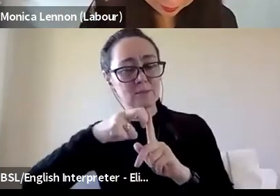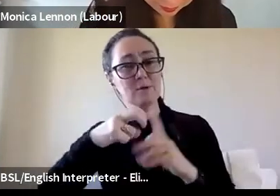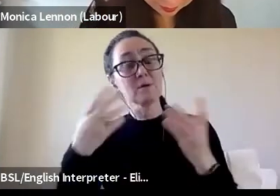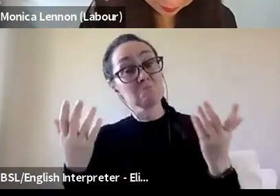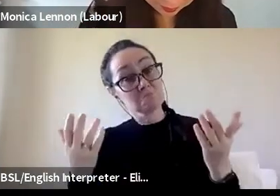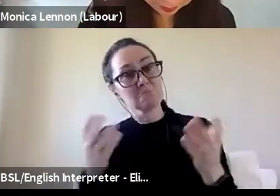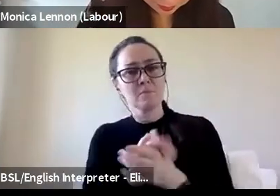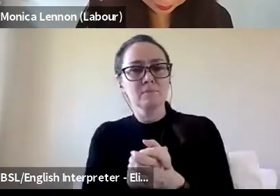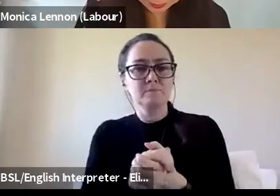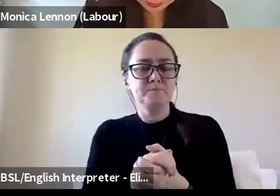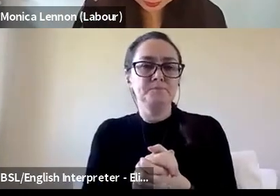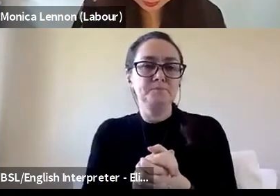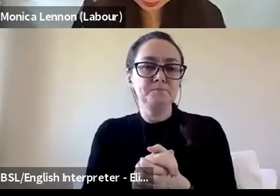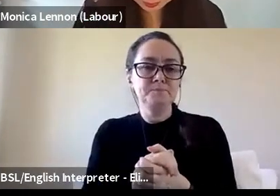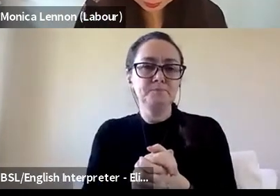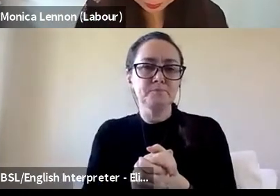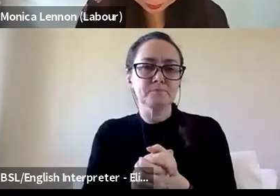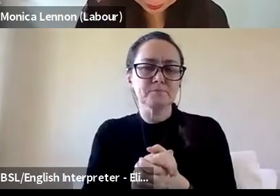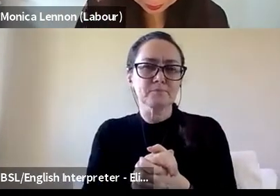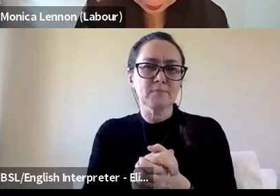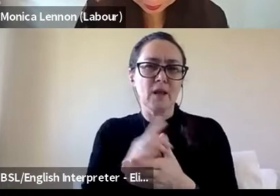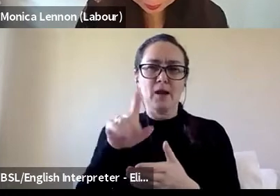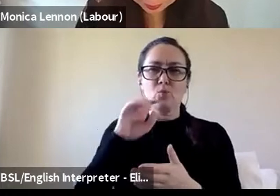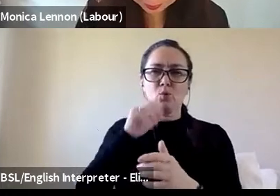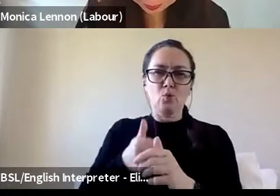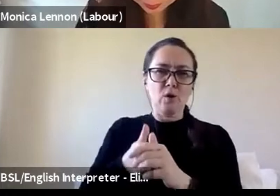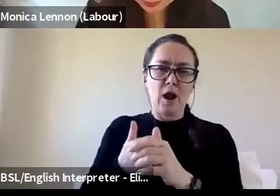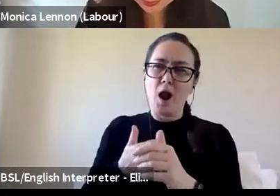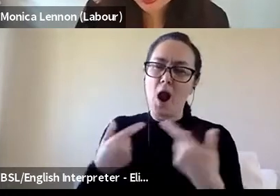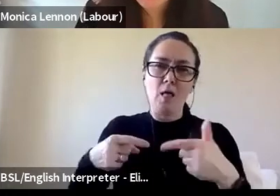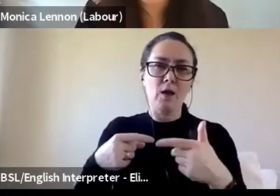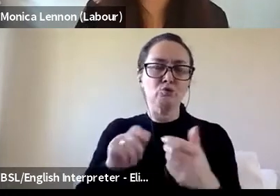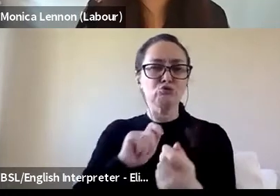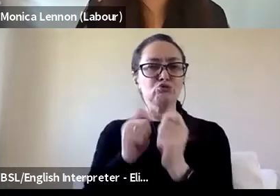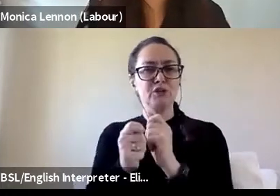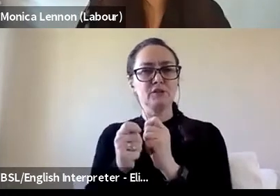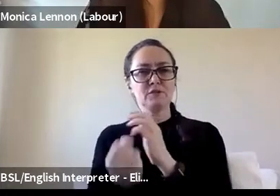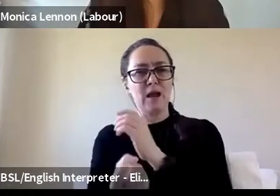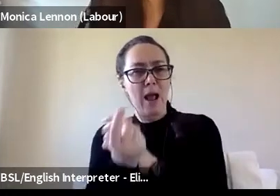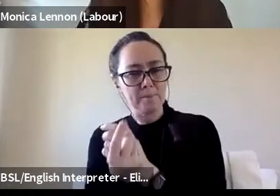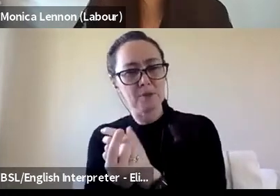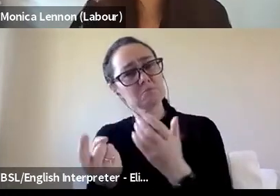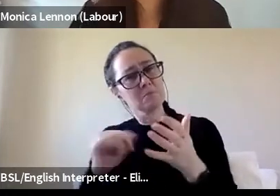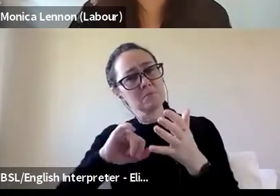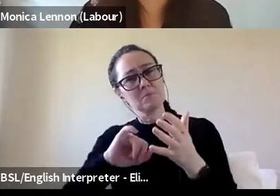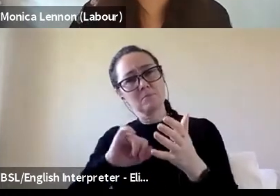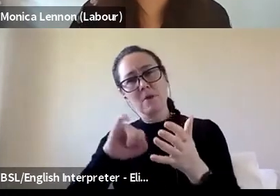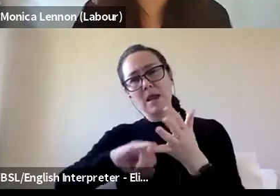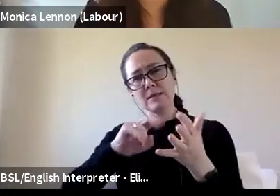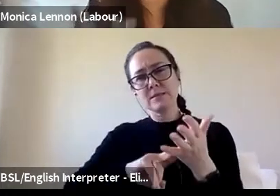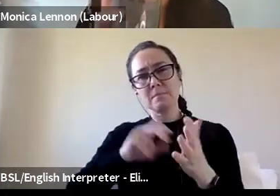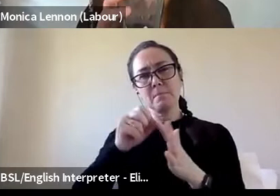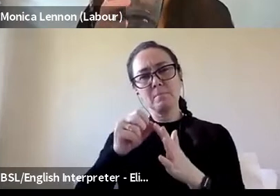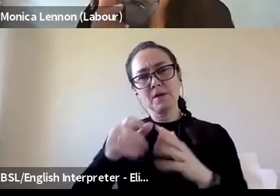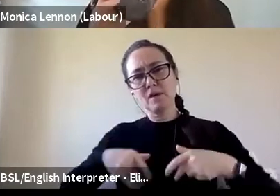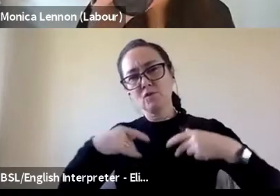way of ensuring that change happens. What is the SNP position on that?